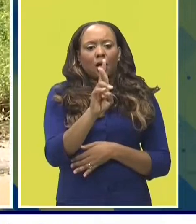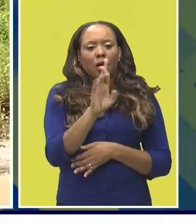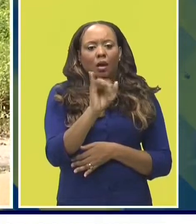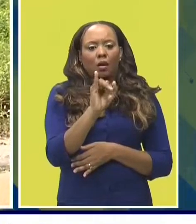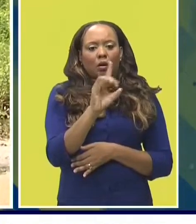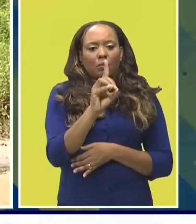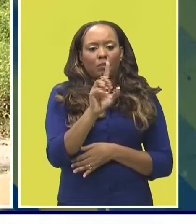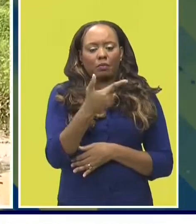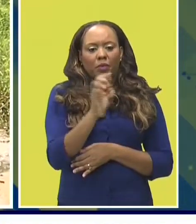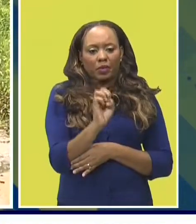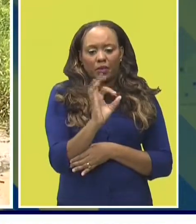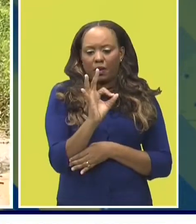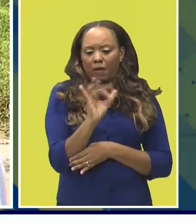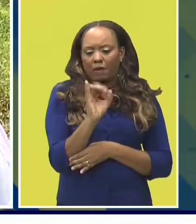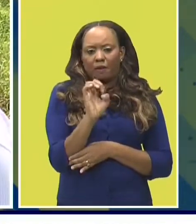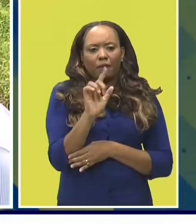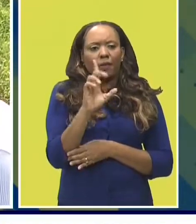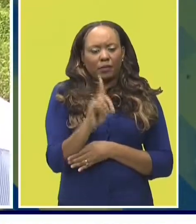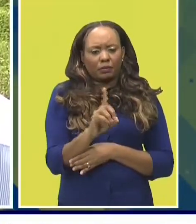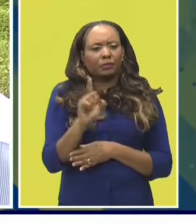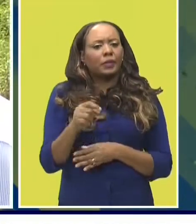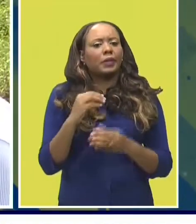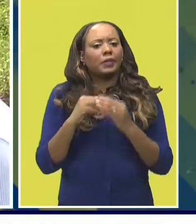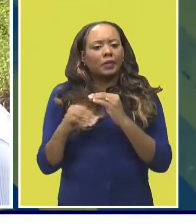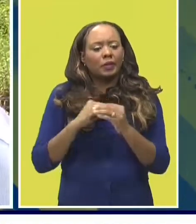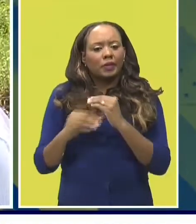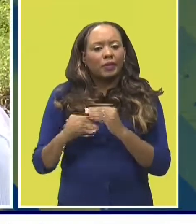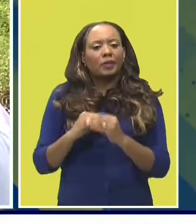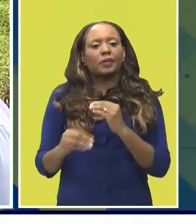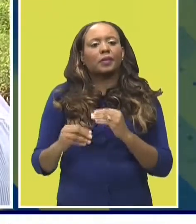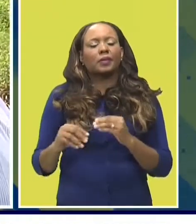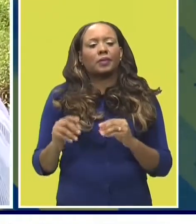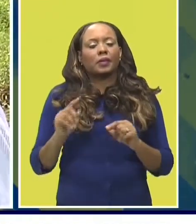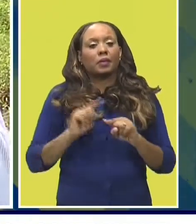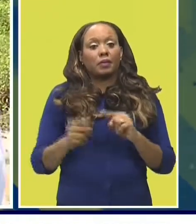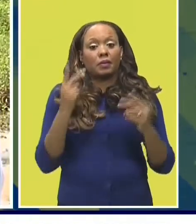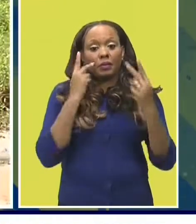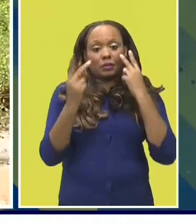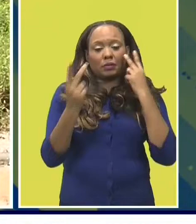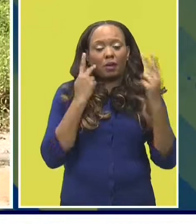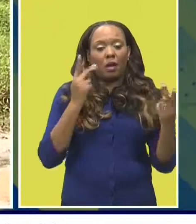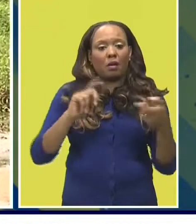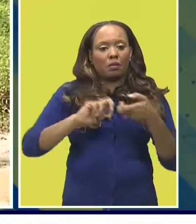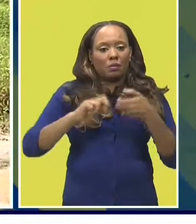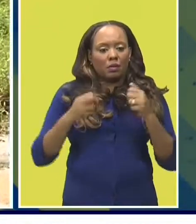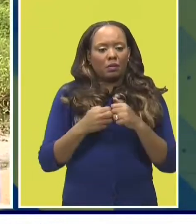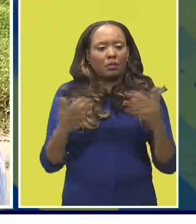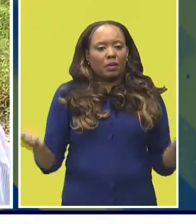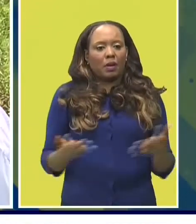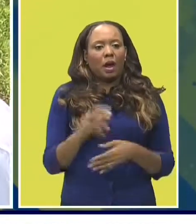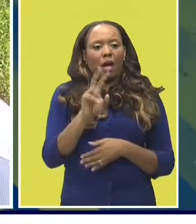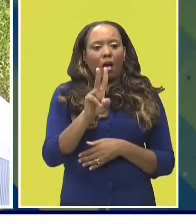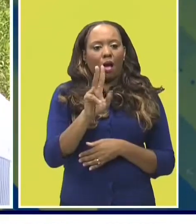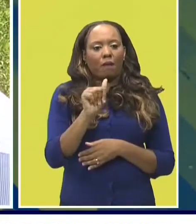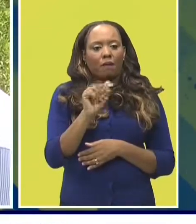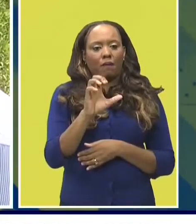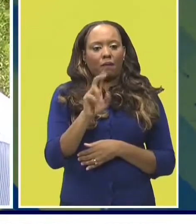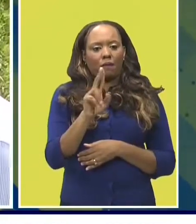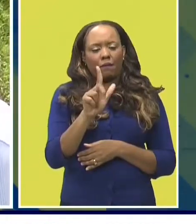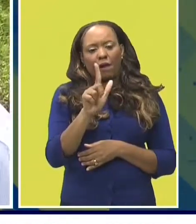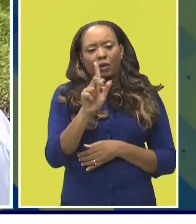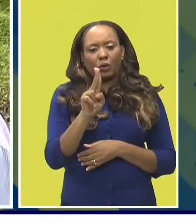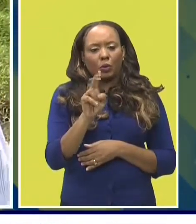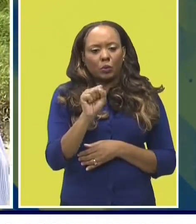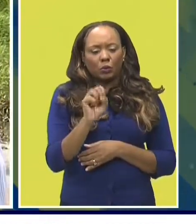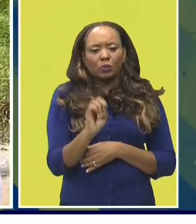we have that put forward to be completed as well. But we obviously saw the issues that we're having here at Vaucluse and as it relates to